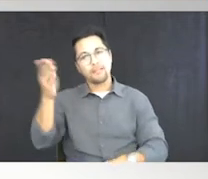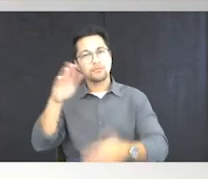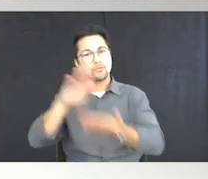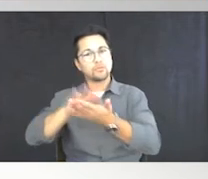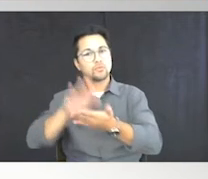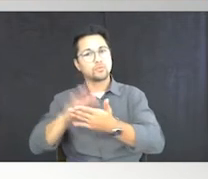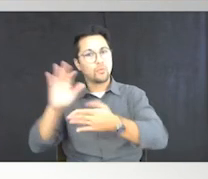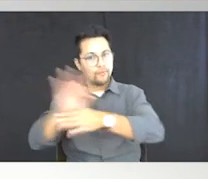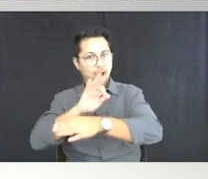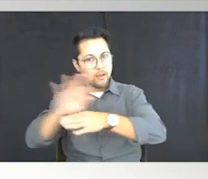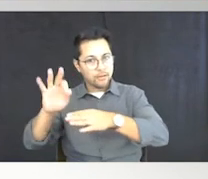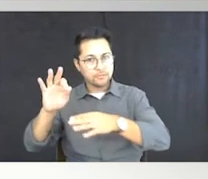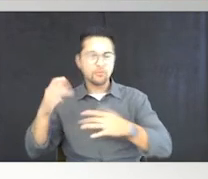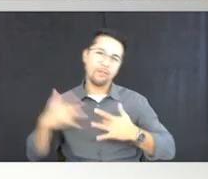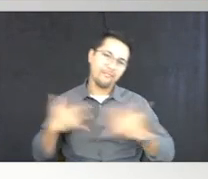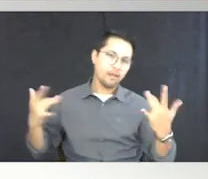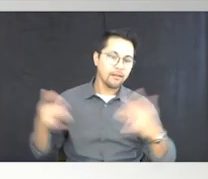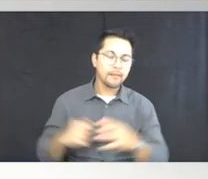function.